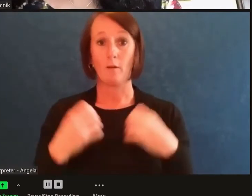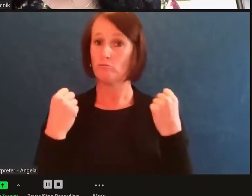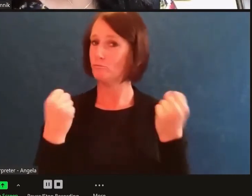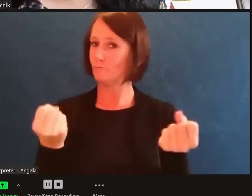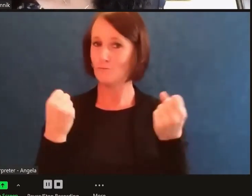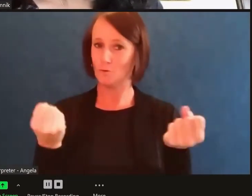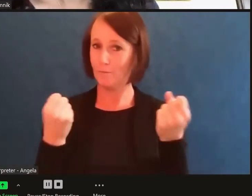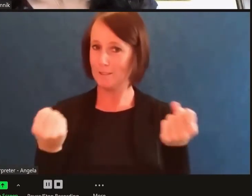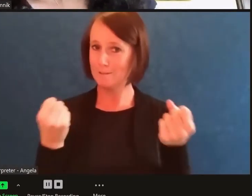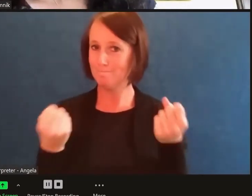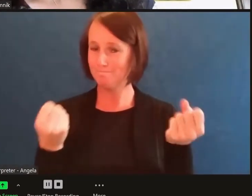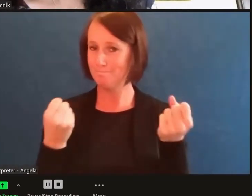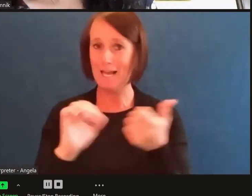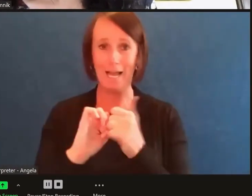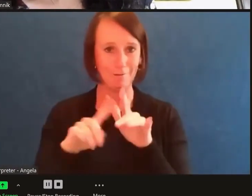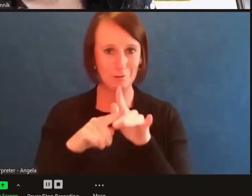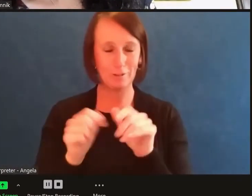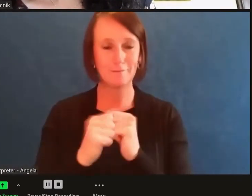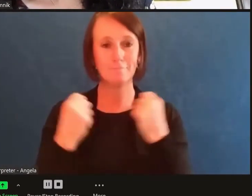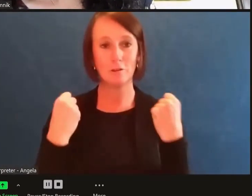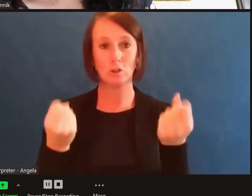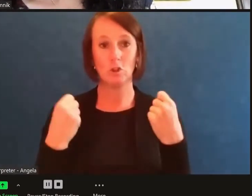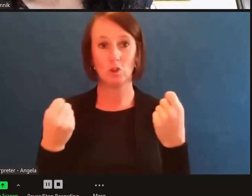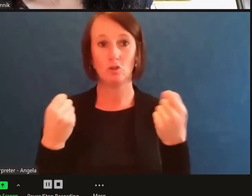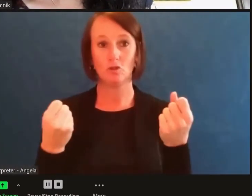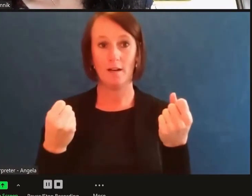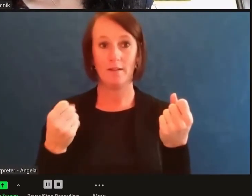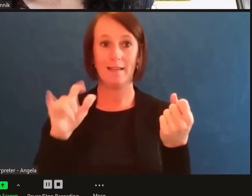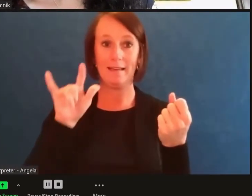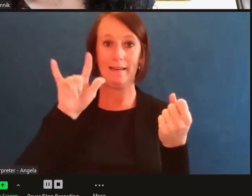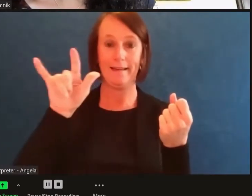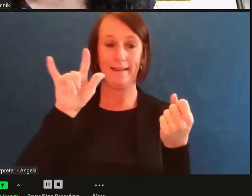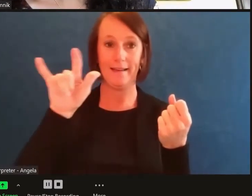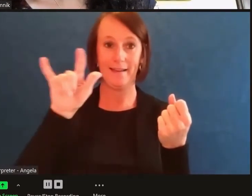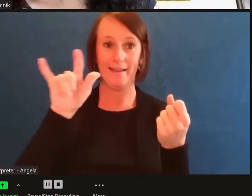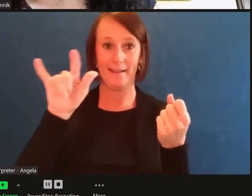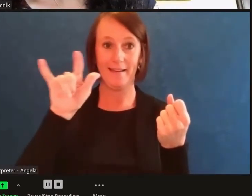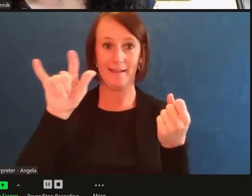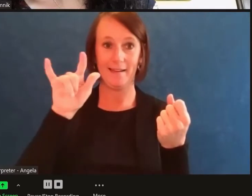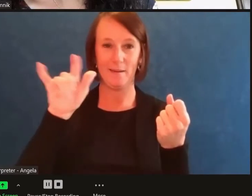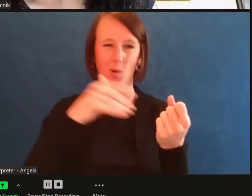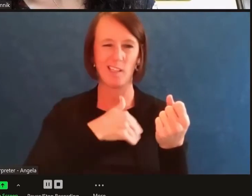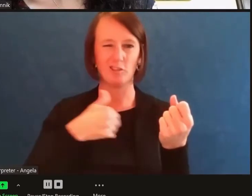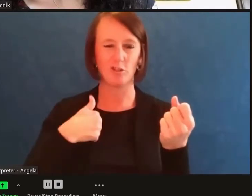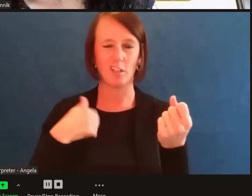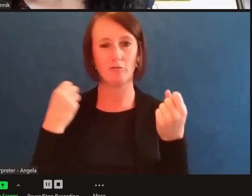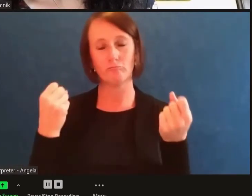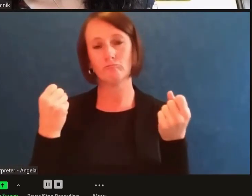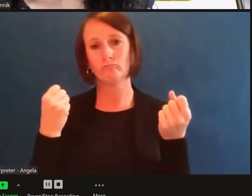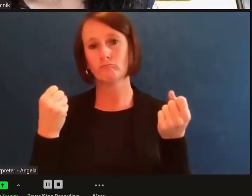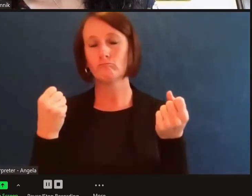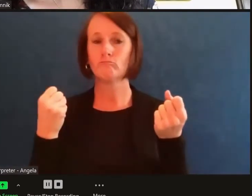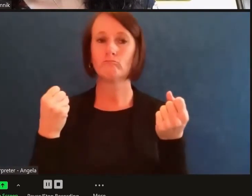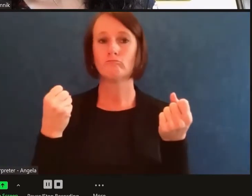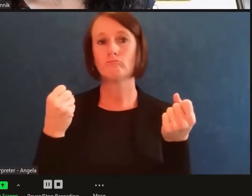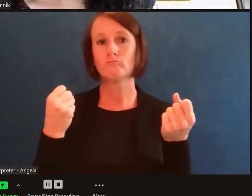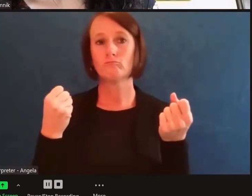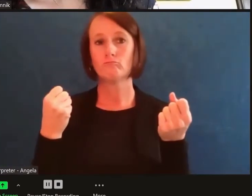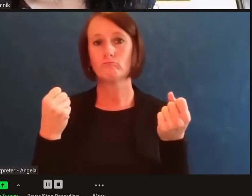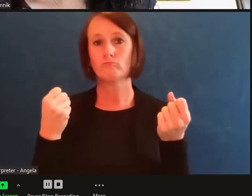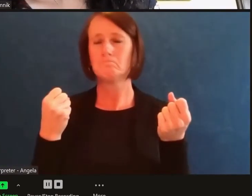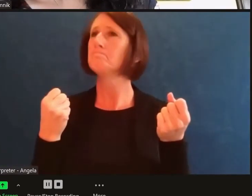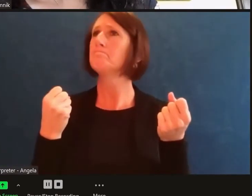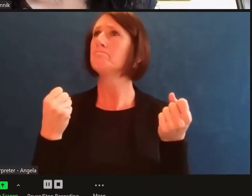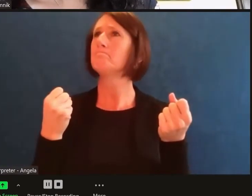many things seem to start. I was driving up Airport Road, this hilly road in Toronto, in Caledon, and I had this idea and called Kathy. And it's